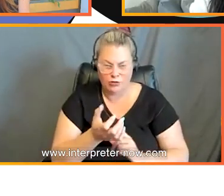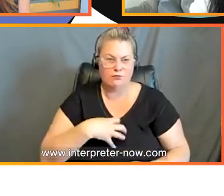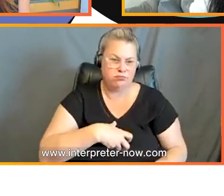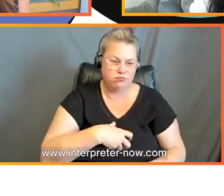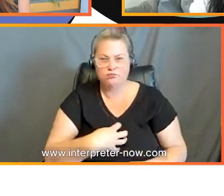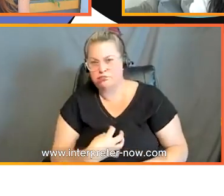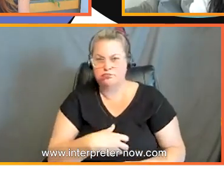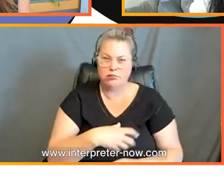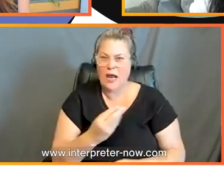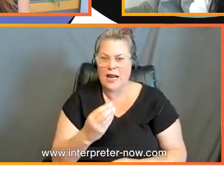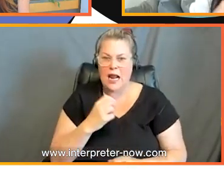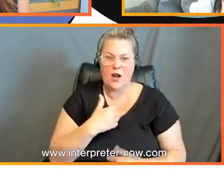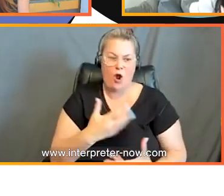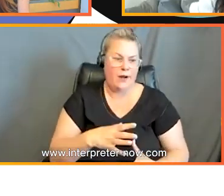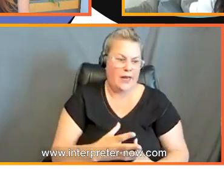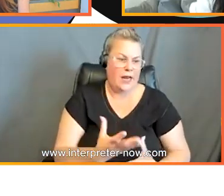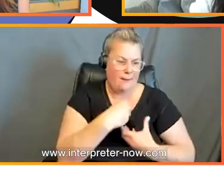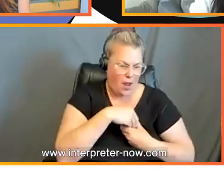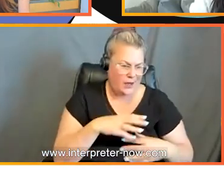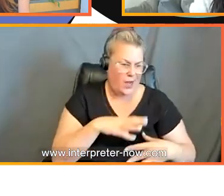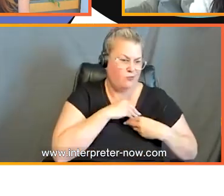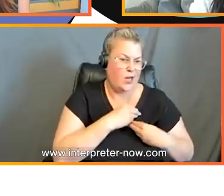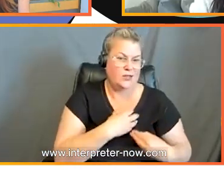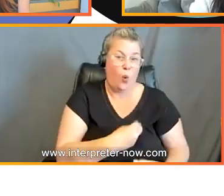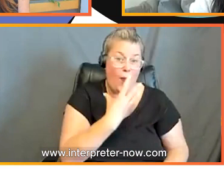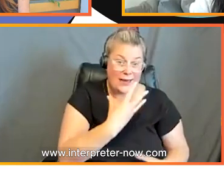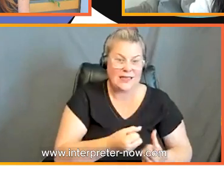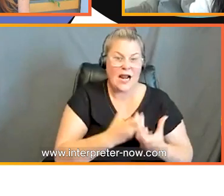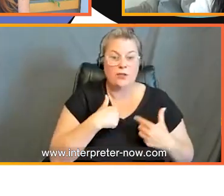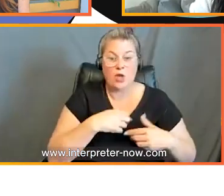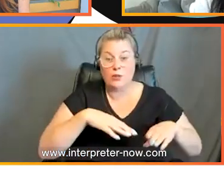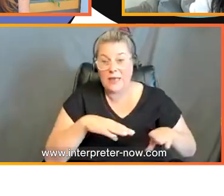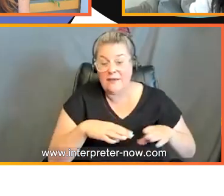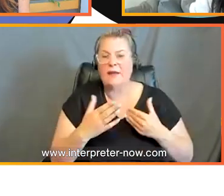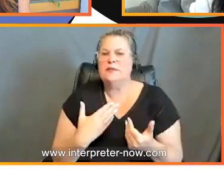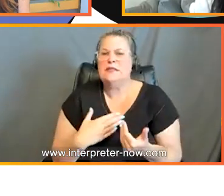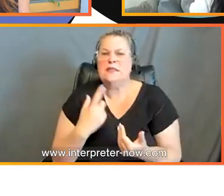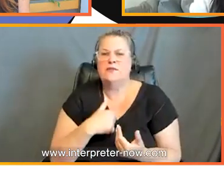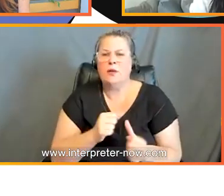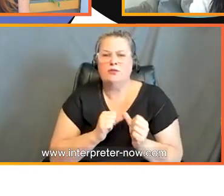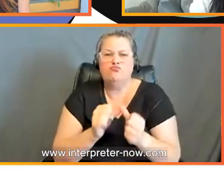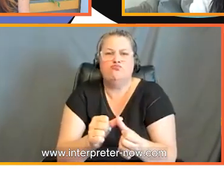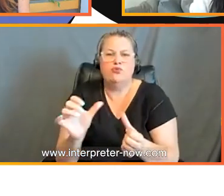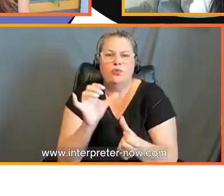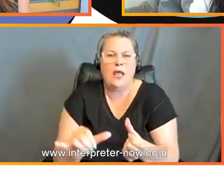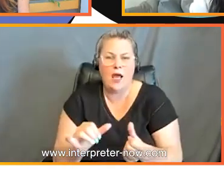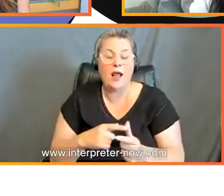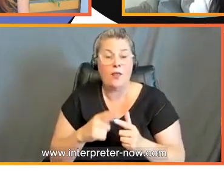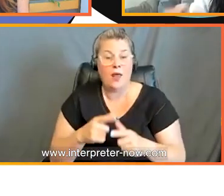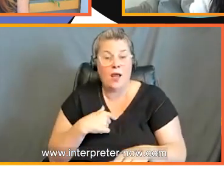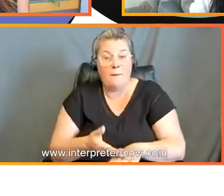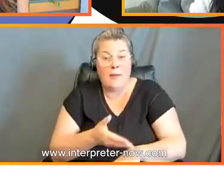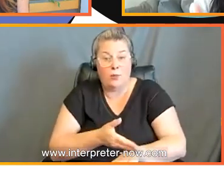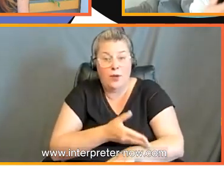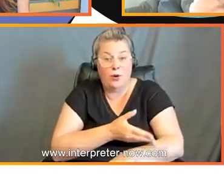embraced whiteness in so much of how I was behaving, it was easy for me to continue to do this. And in fact, I got better and better at it. And of